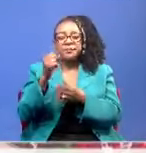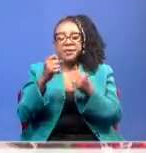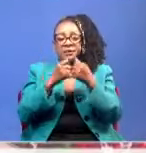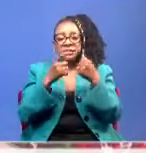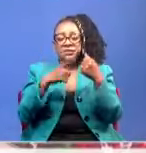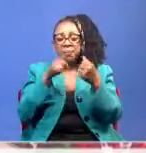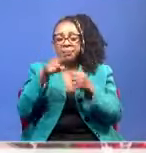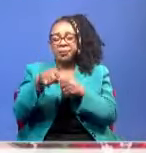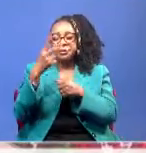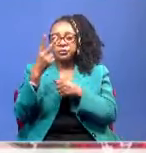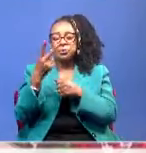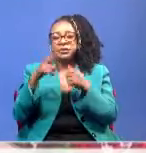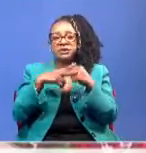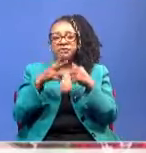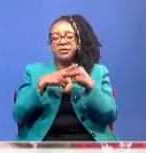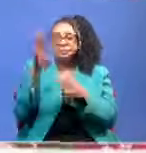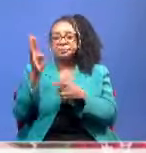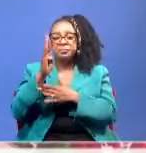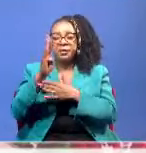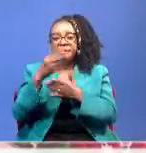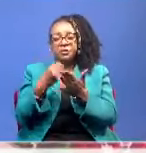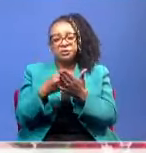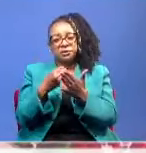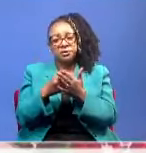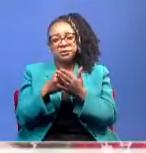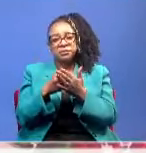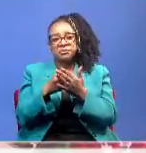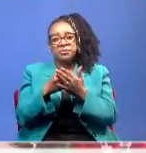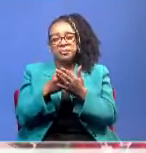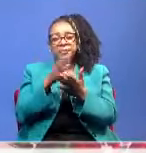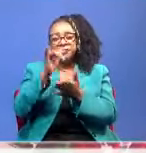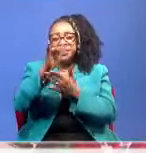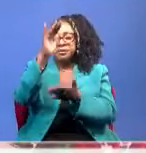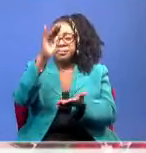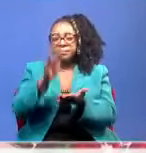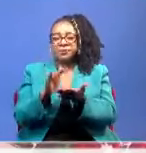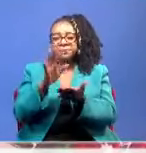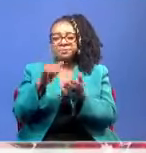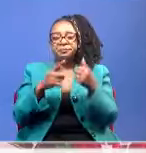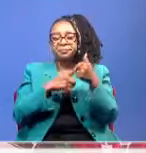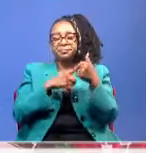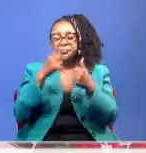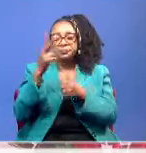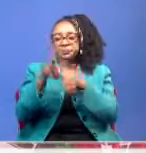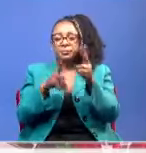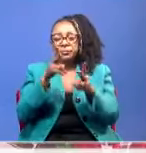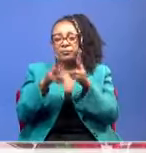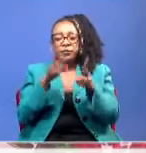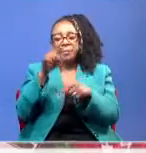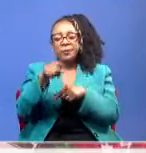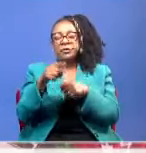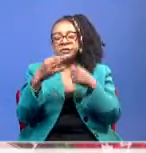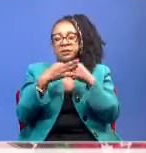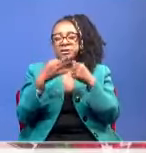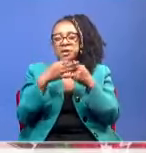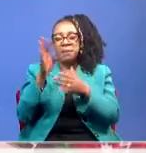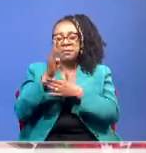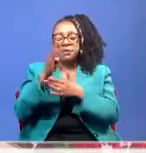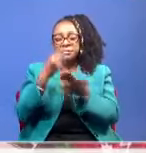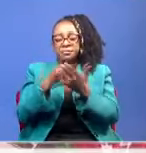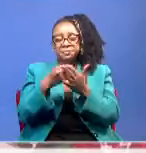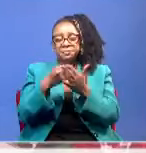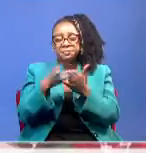516.27 billion shillings, a decrease from 622.8 billion shillings as